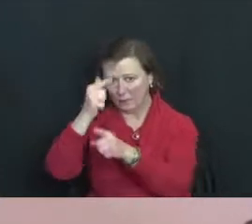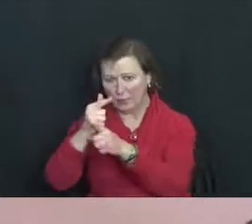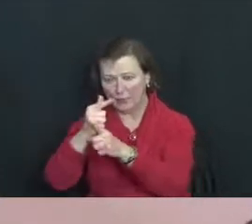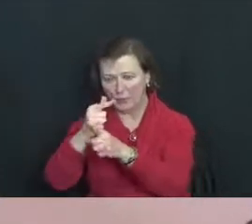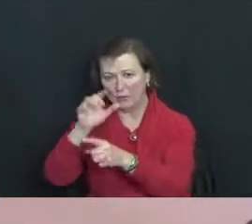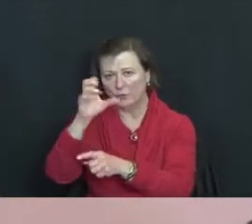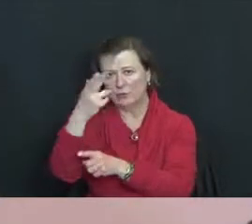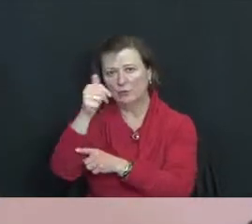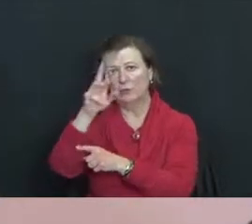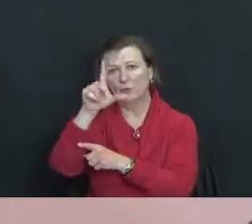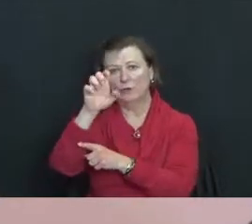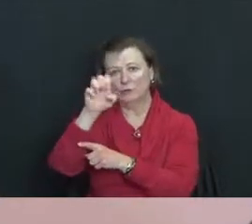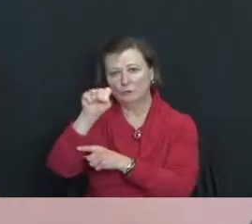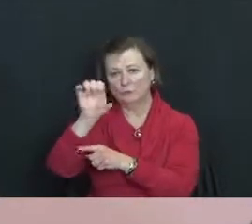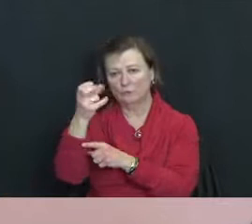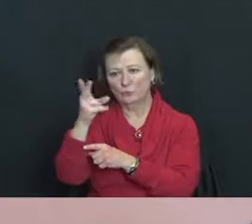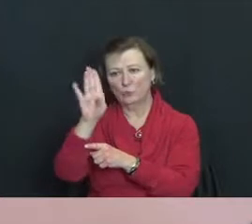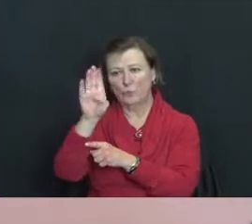passed away